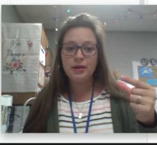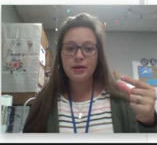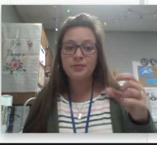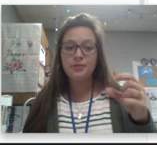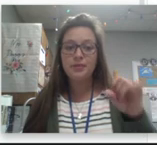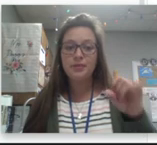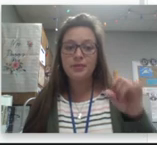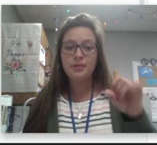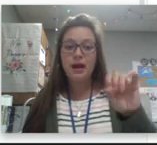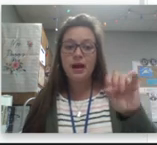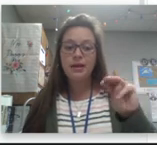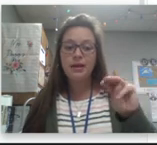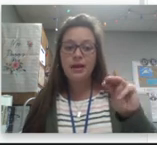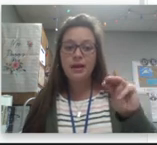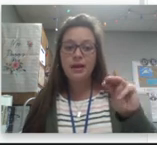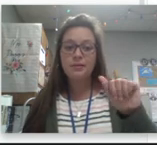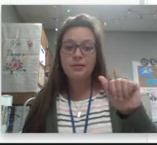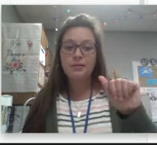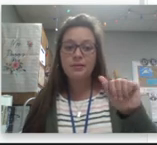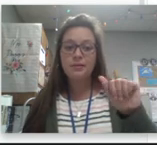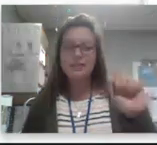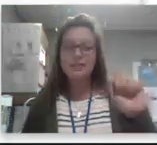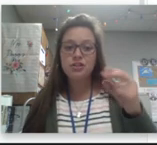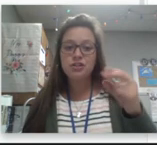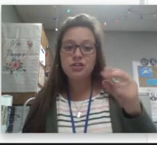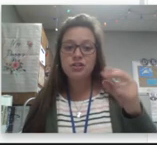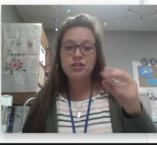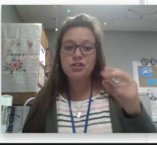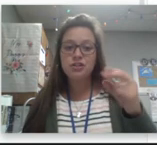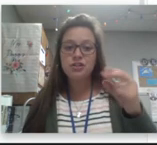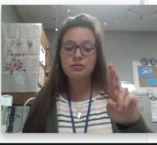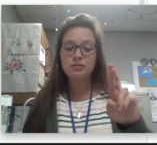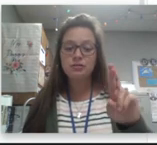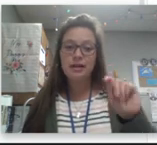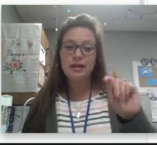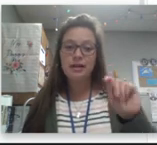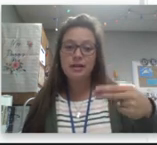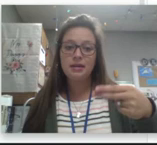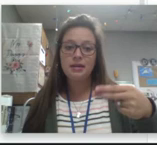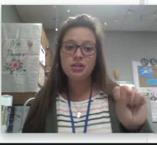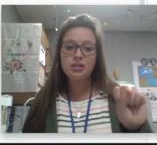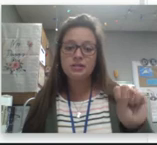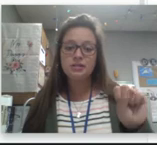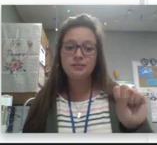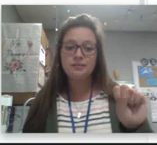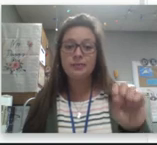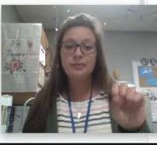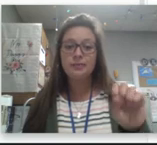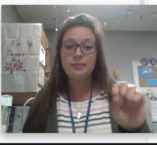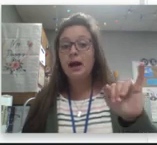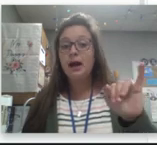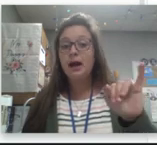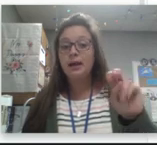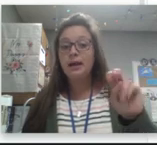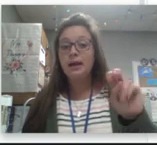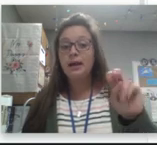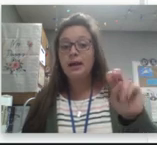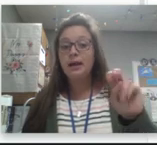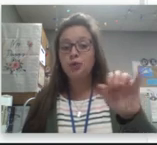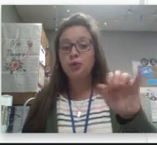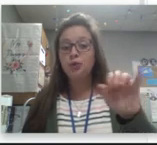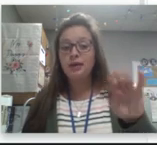Doig. I am a teacher at WPHS.